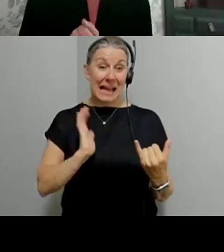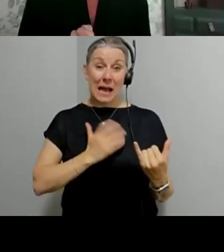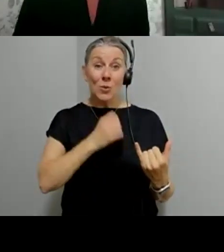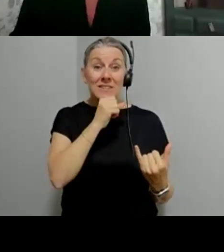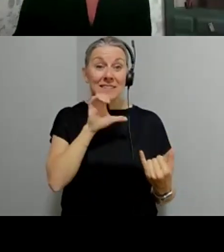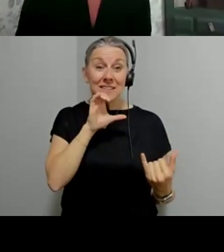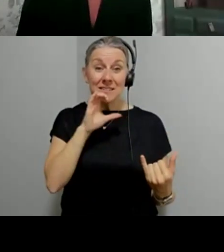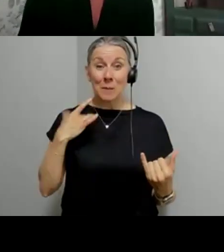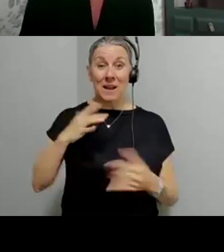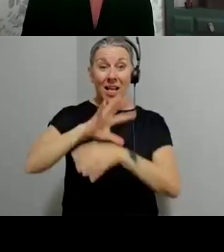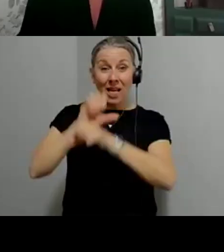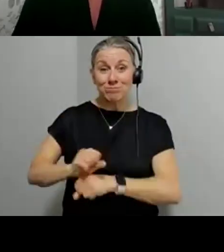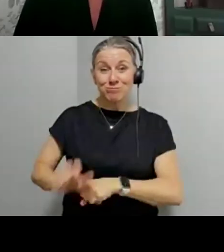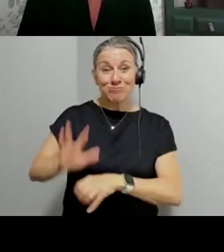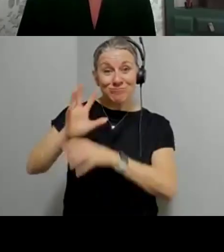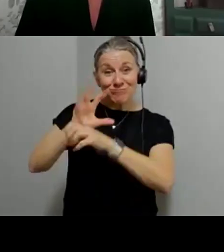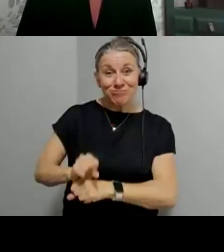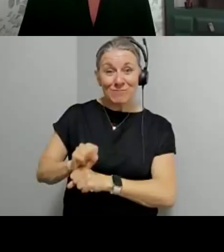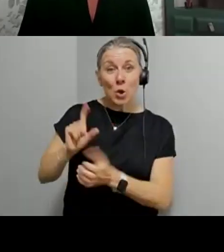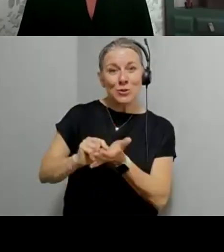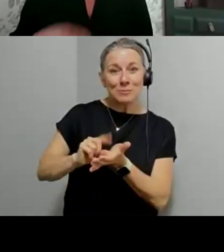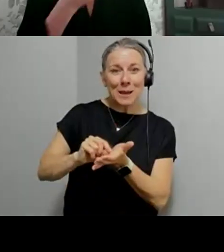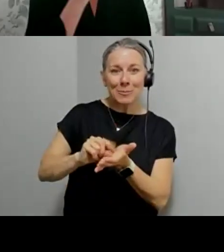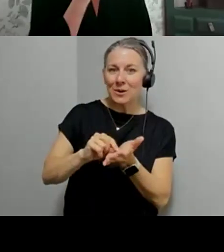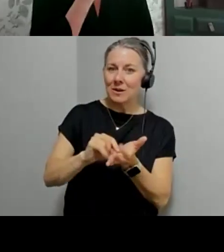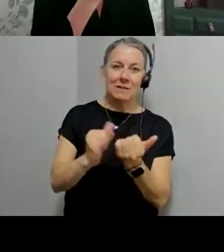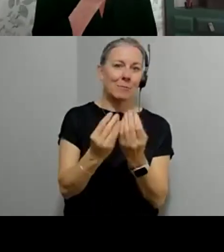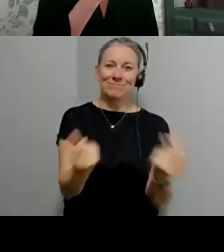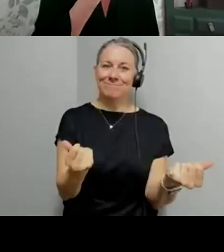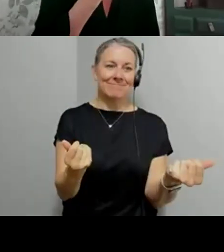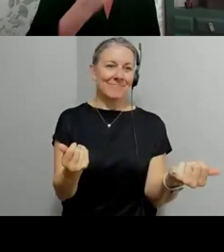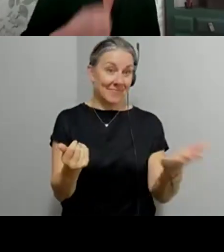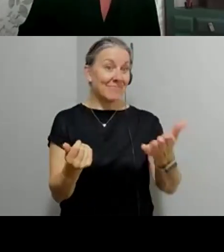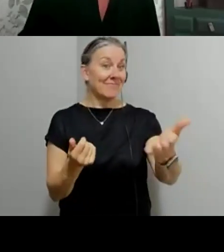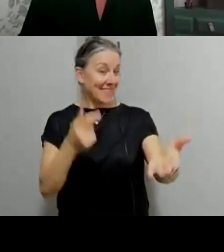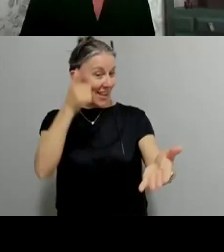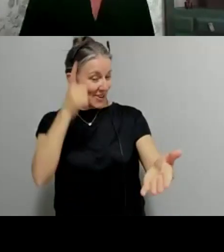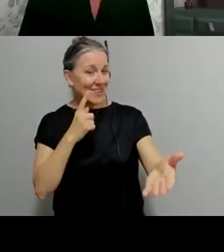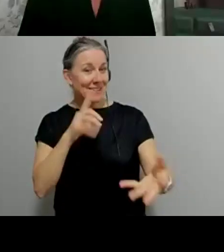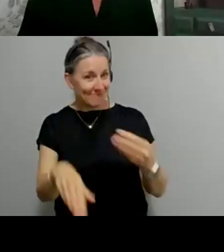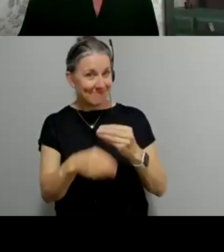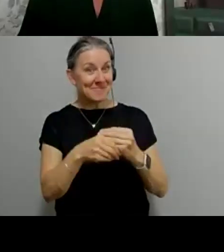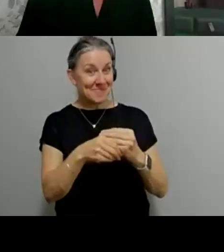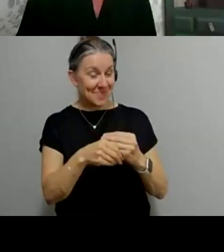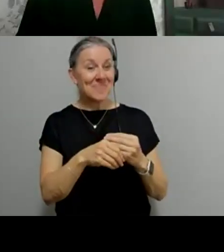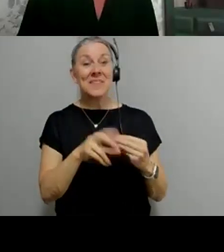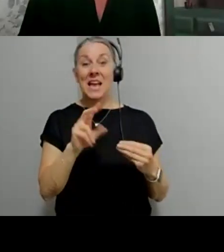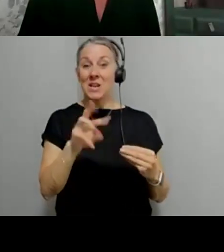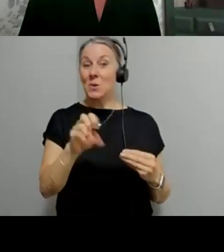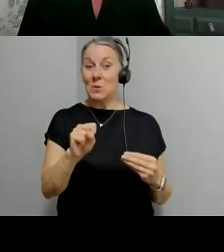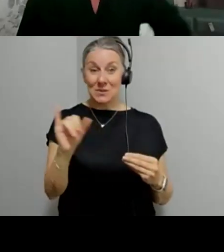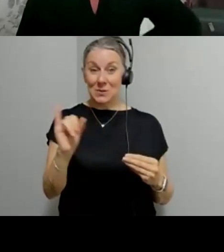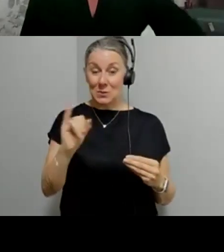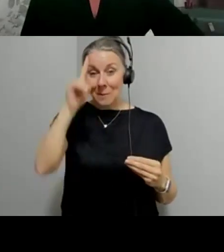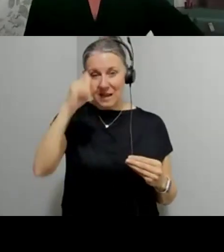right? No, Yeah. it So, is. yeah. And the news of the day Education. right now, I certainly understand lots of people. It's really hard when algorithms are feeding you different